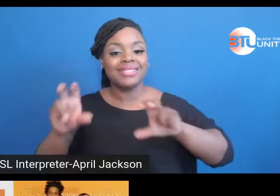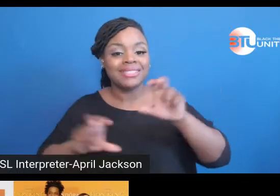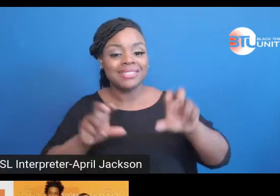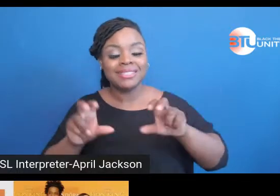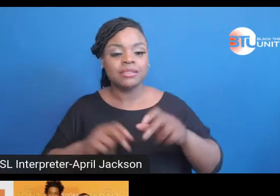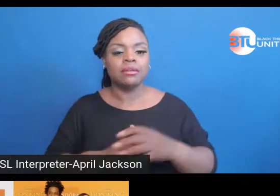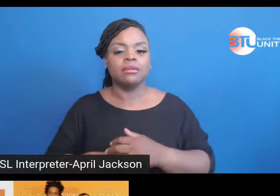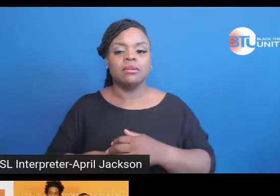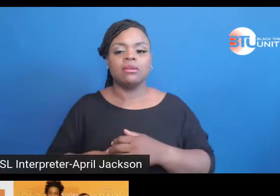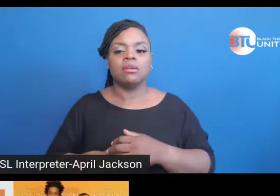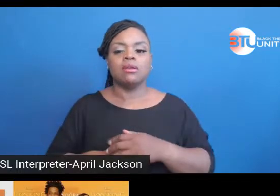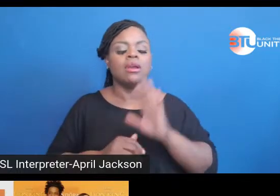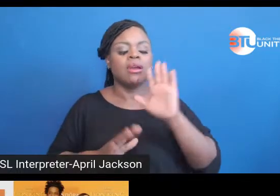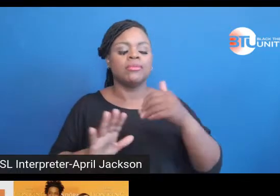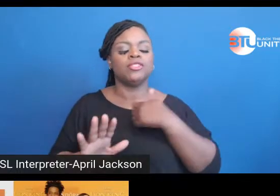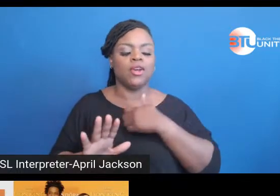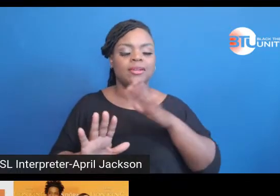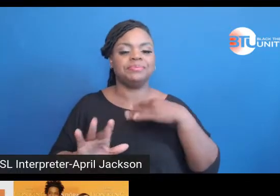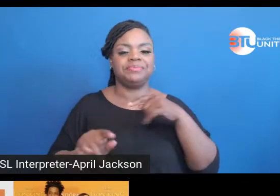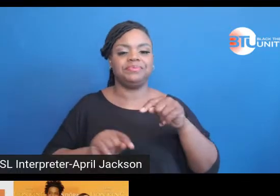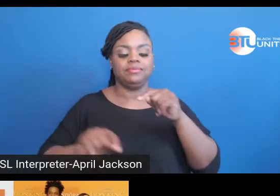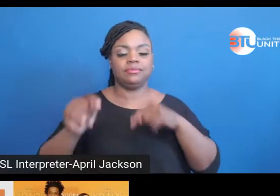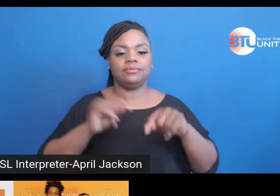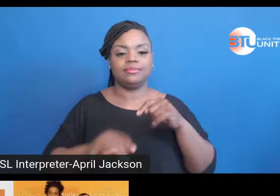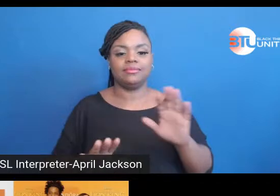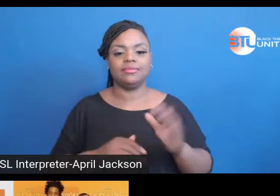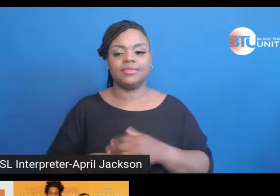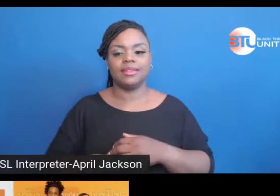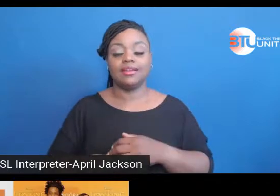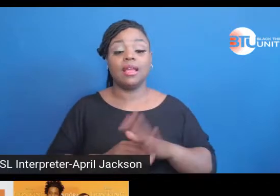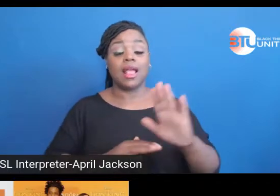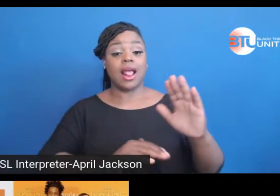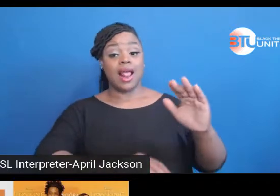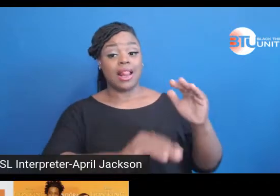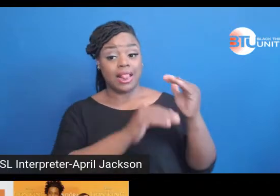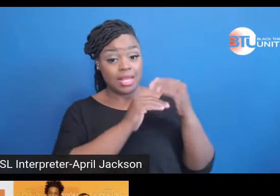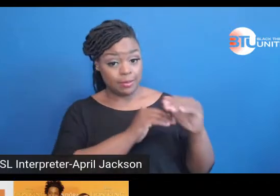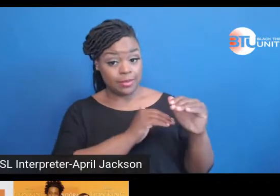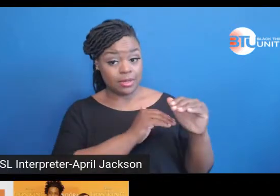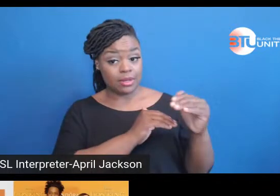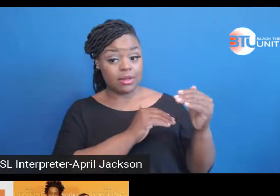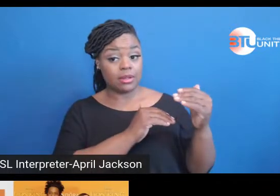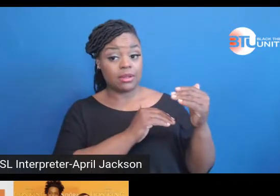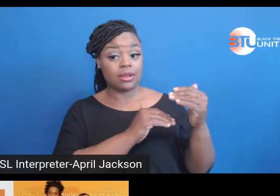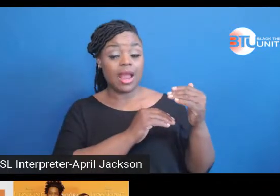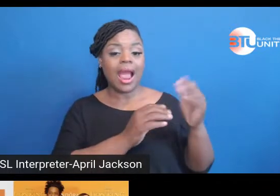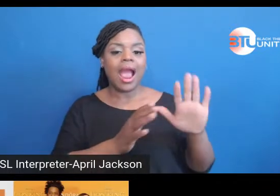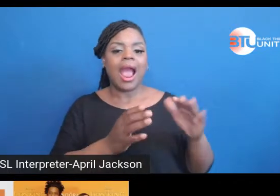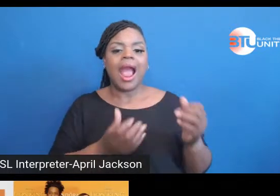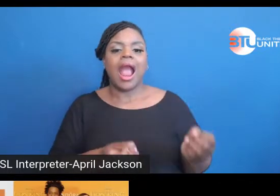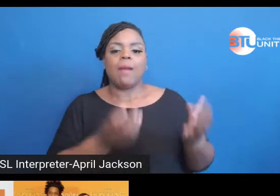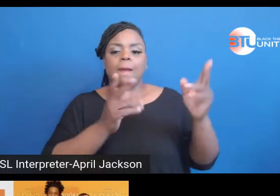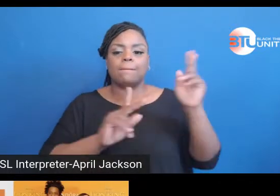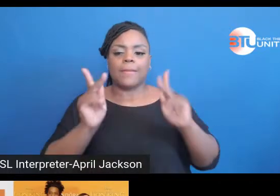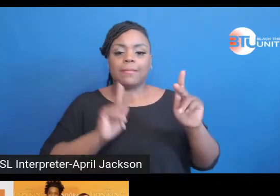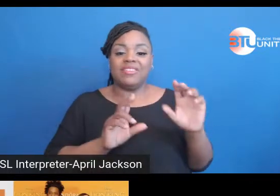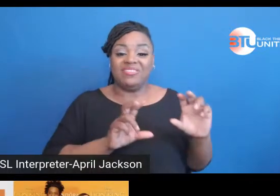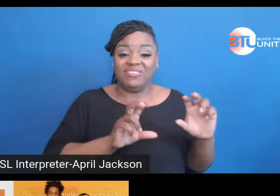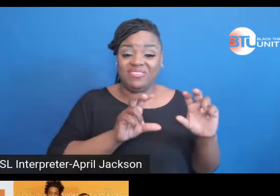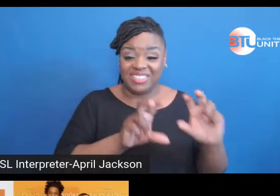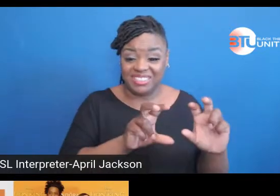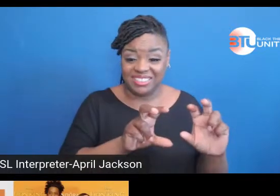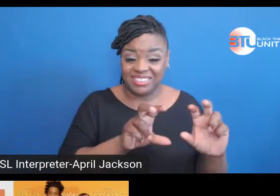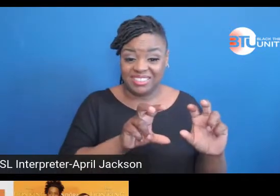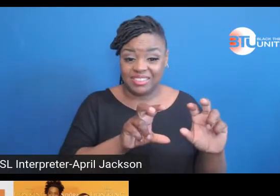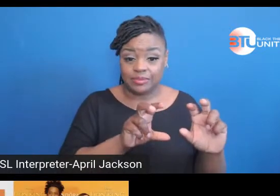I'll rephrase how I said it. There's a limitation on the number of investors who don't have a certain